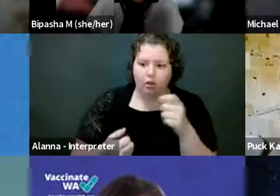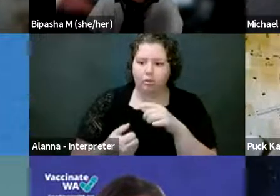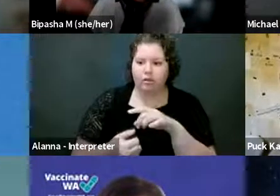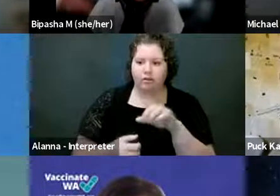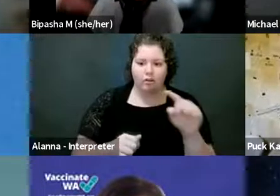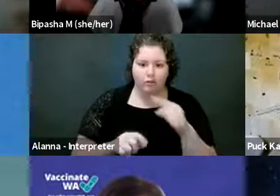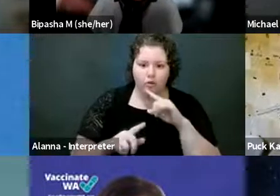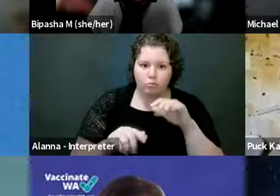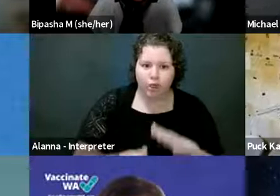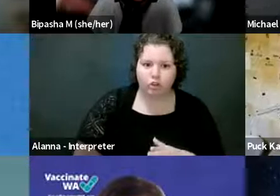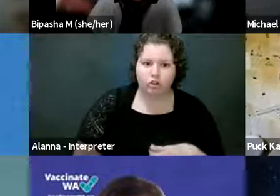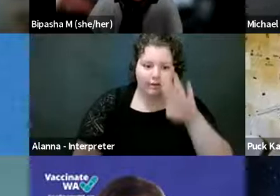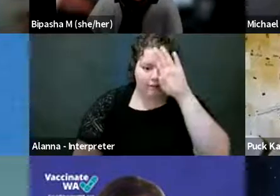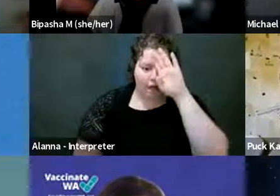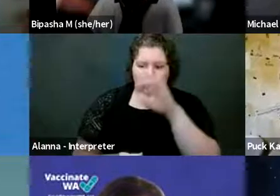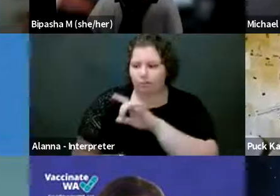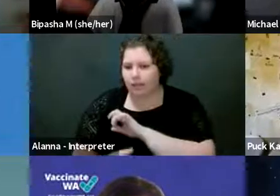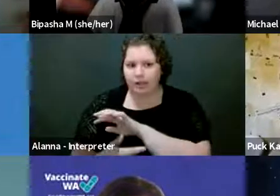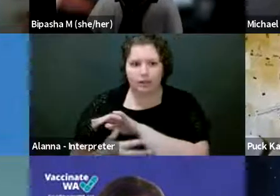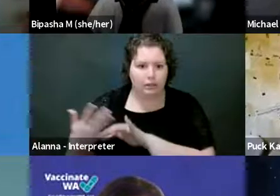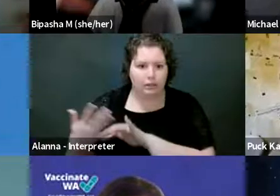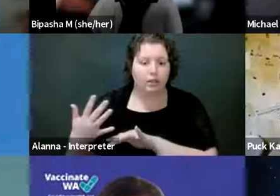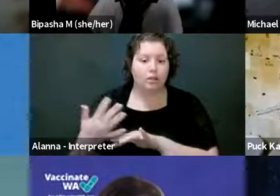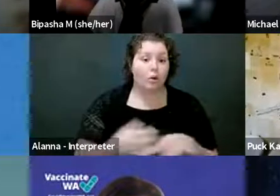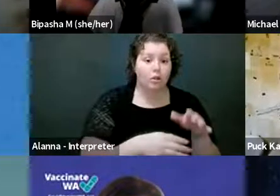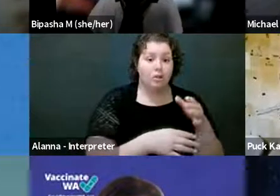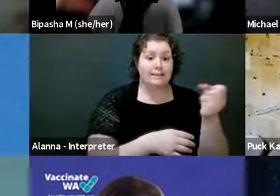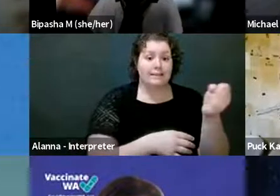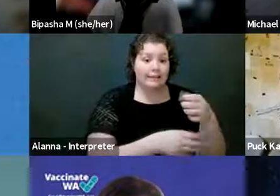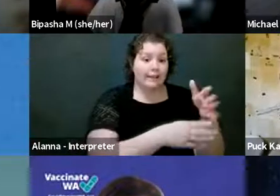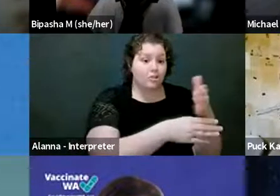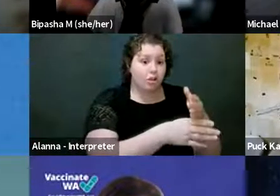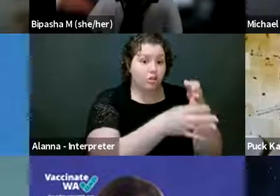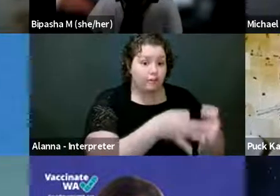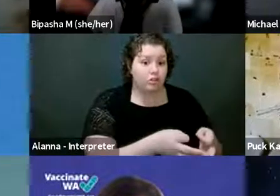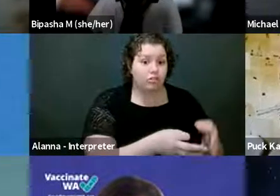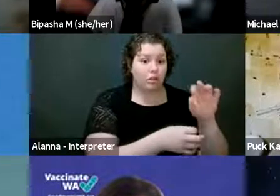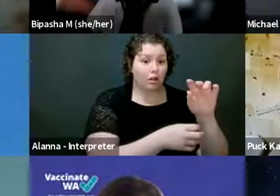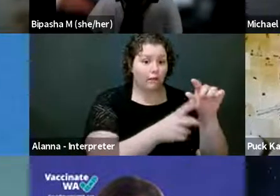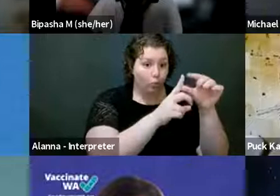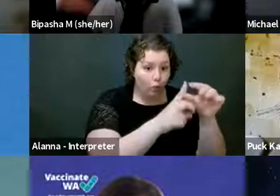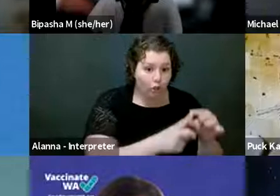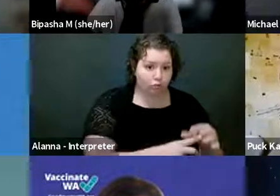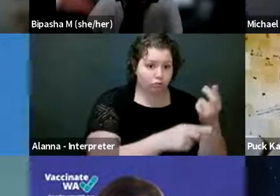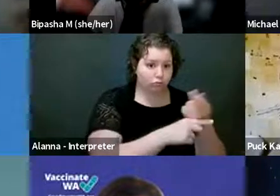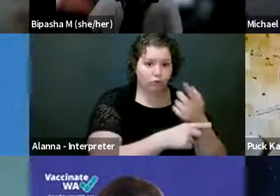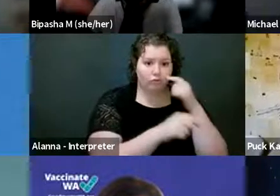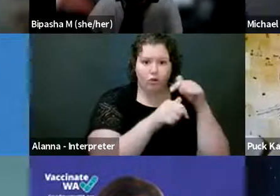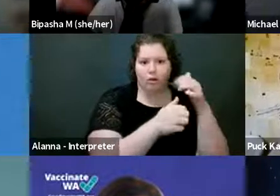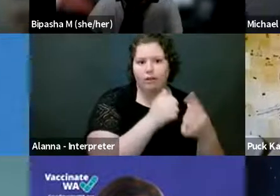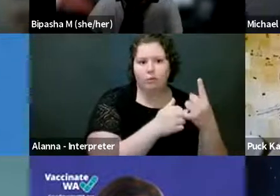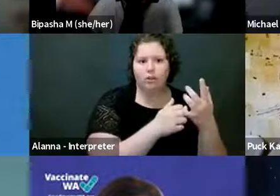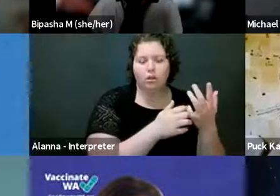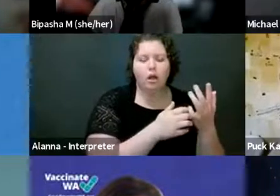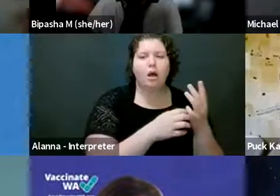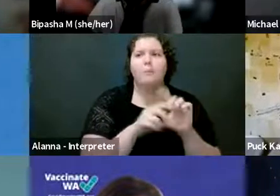think part of that theme was about a shared definition of not only the terms that we use and what they mean to everybody in this room virtually, but